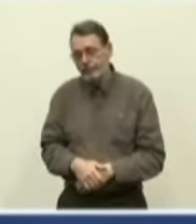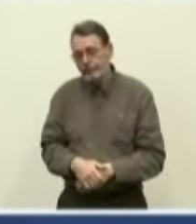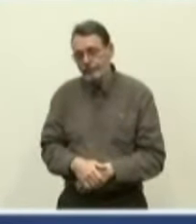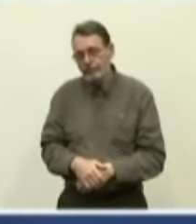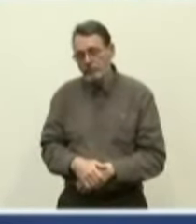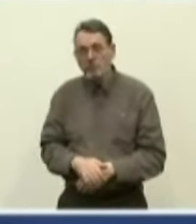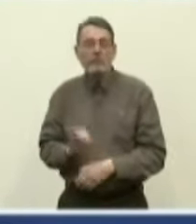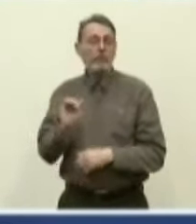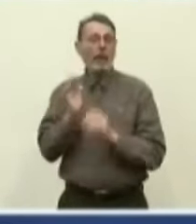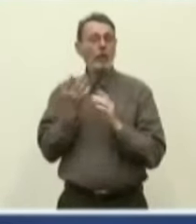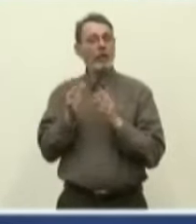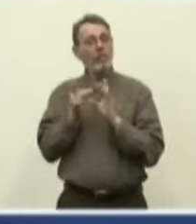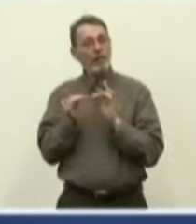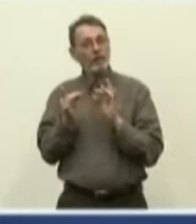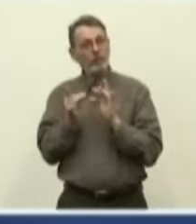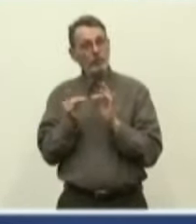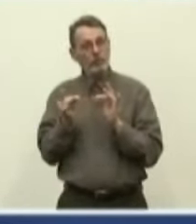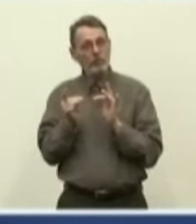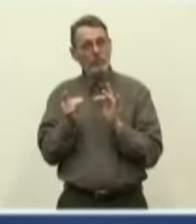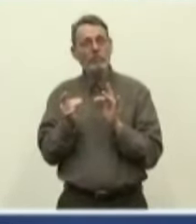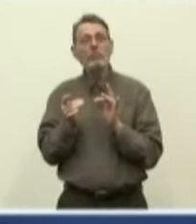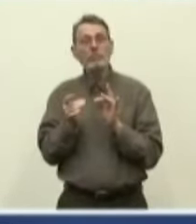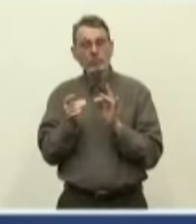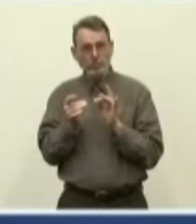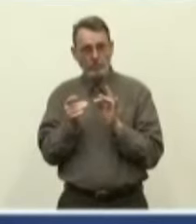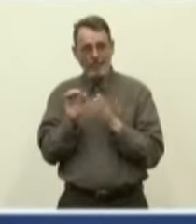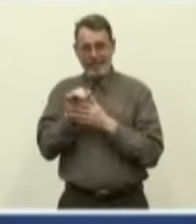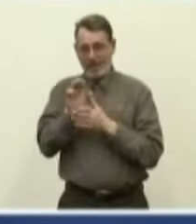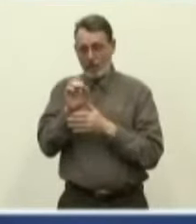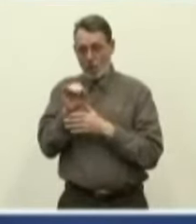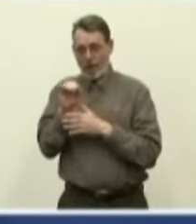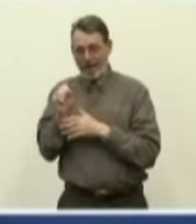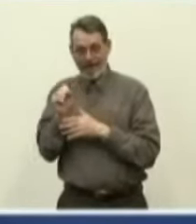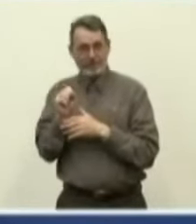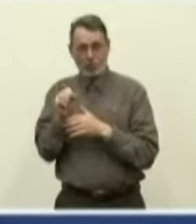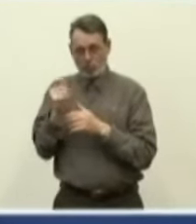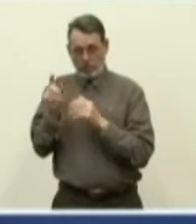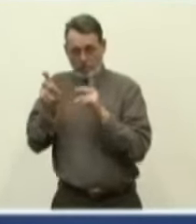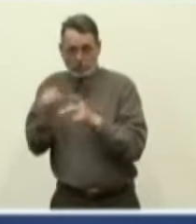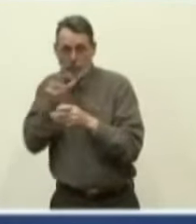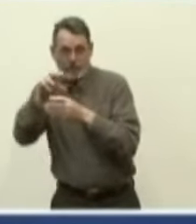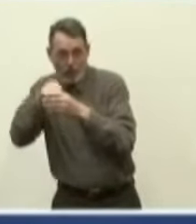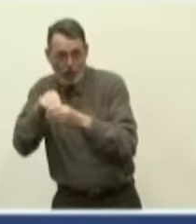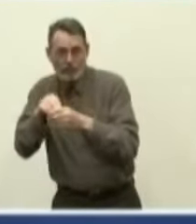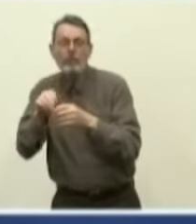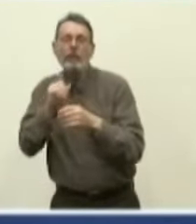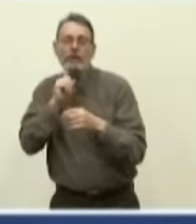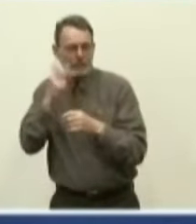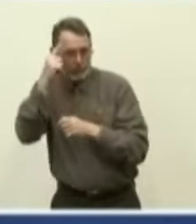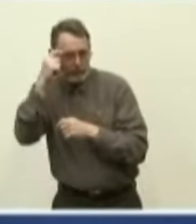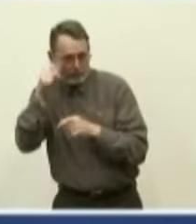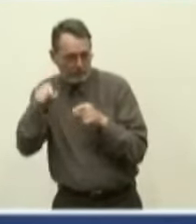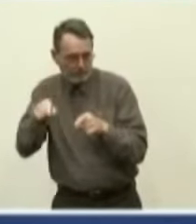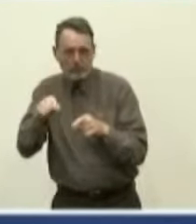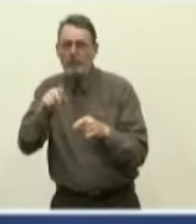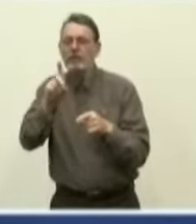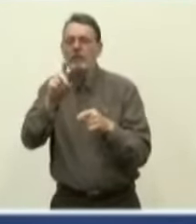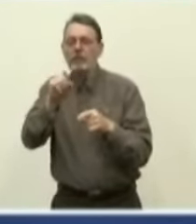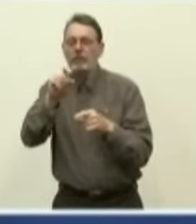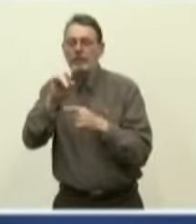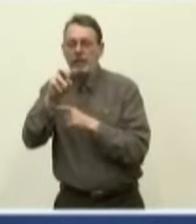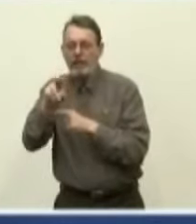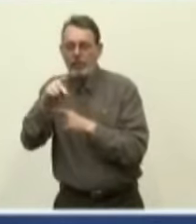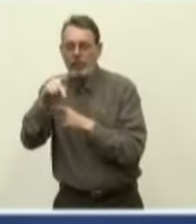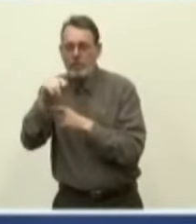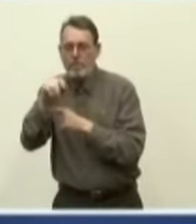As mentioned, the subject involved in this officer-involved shooting is Xavier Pittman Jr., with the date of birth of January